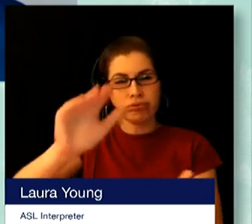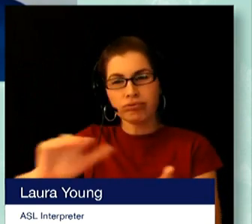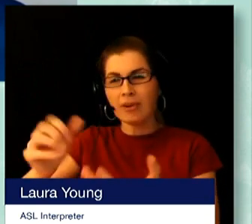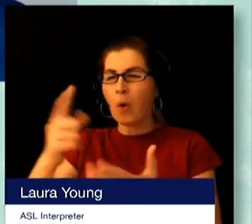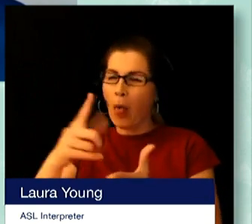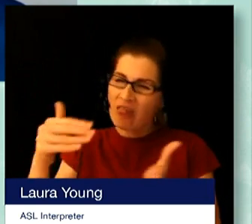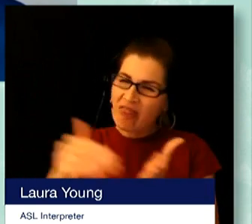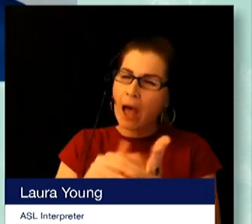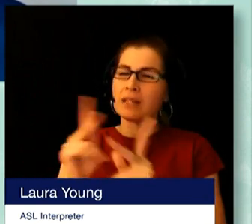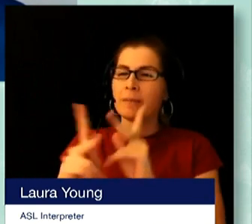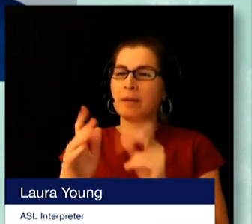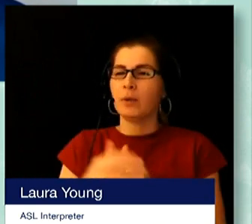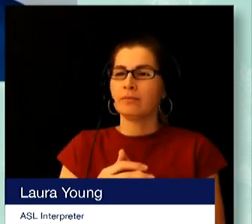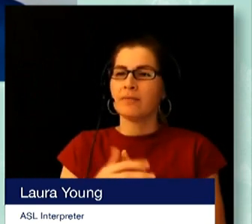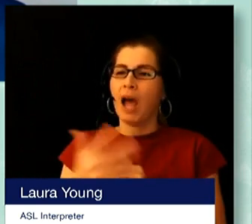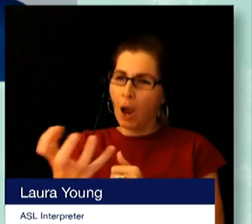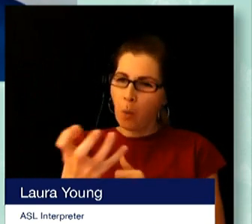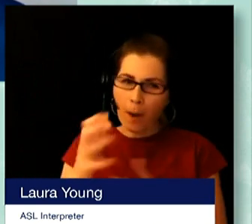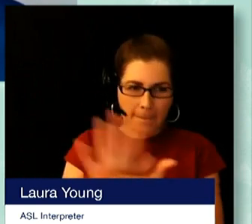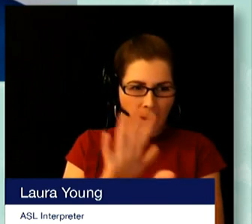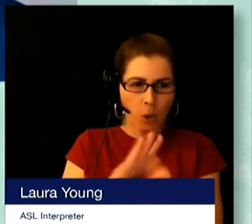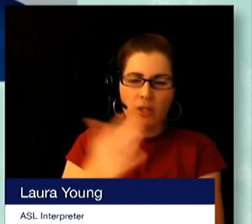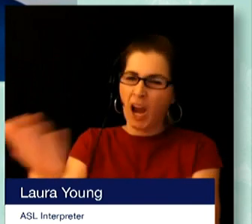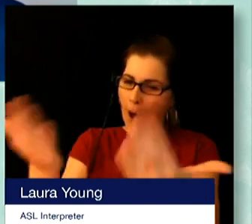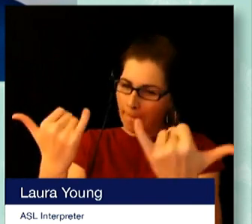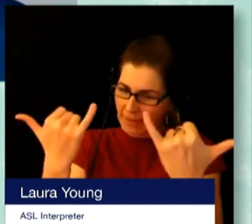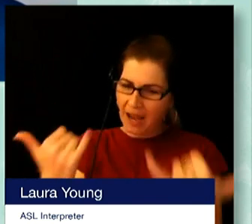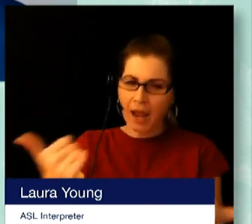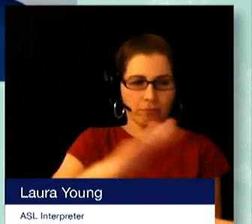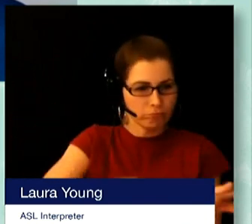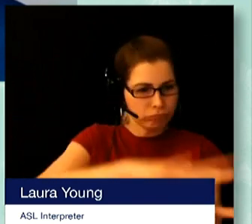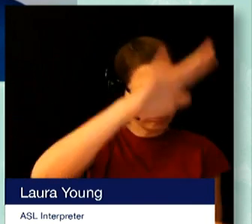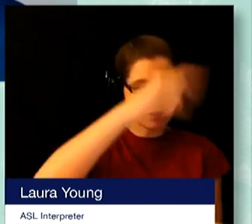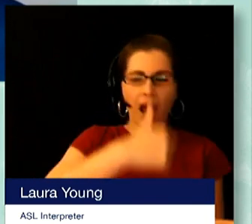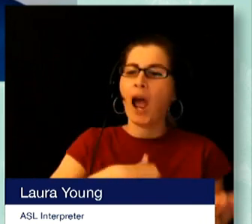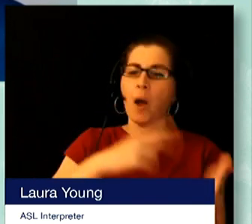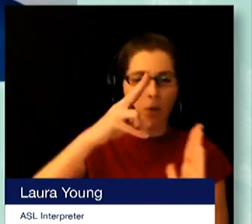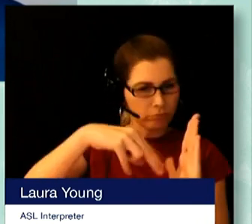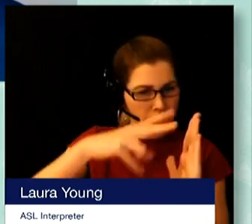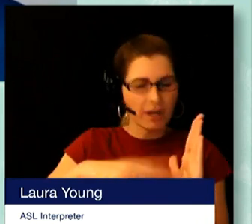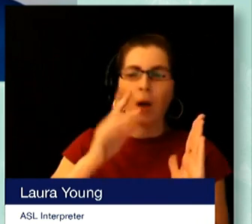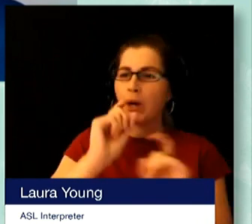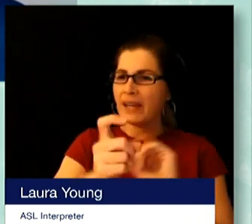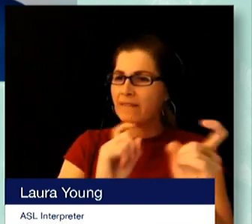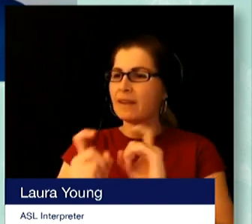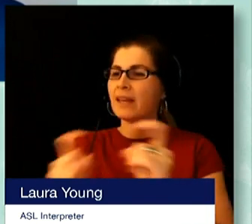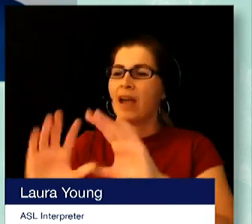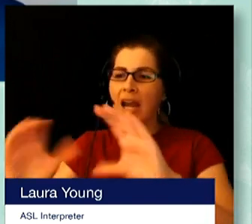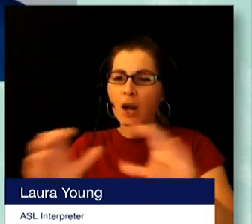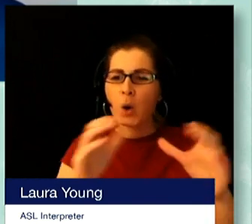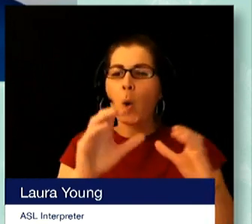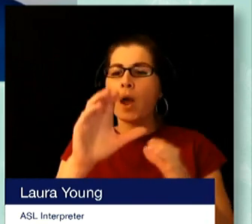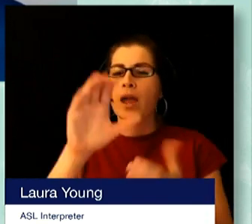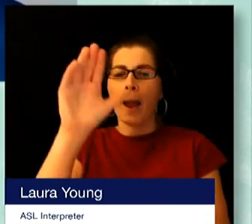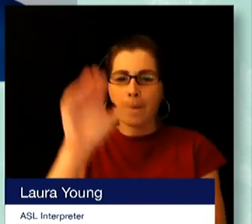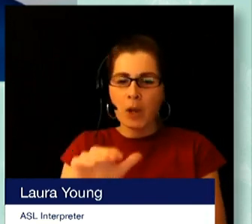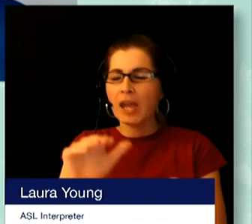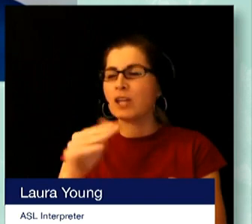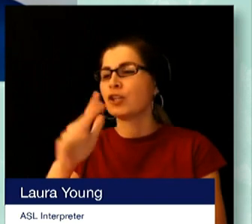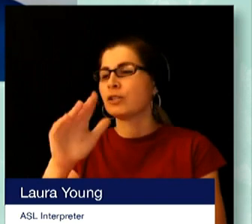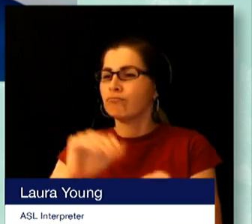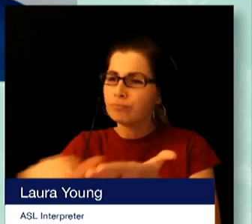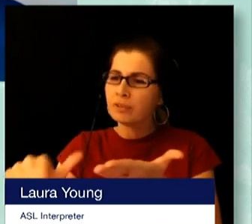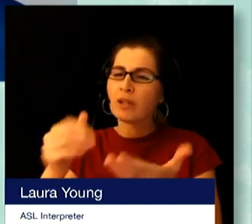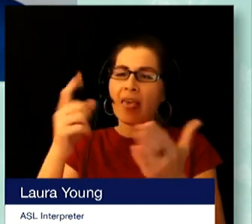those commutations on my desk. I want whatever process has to happen, but I am going to grant categorical commutations to thousands of people. What does that